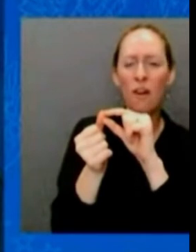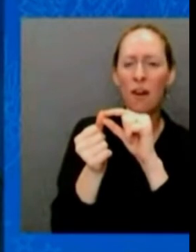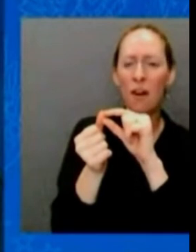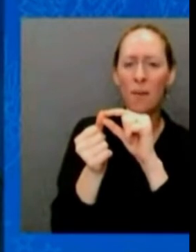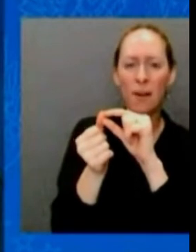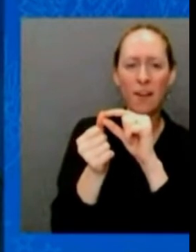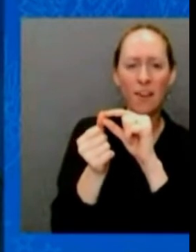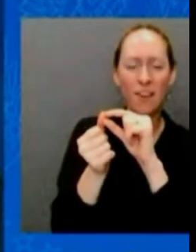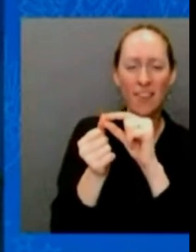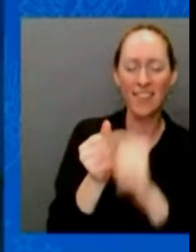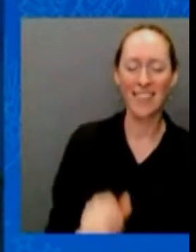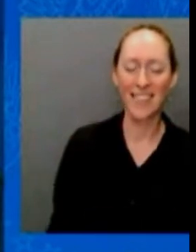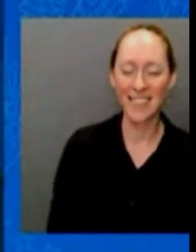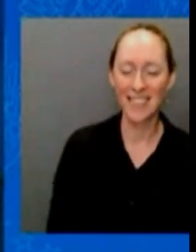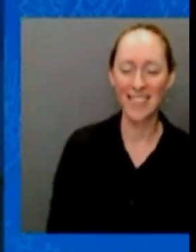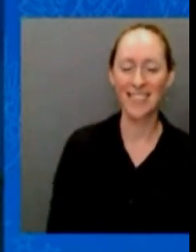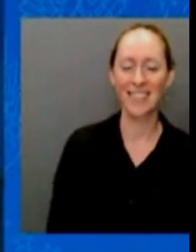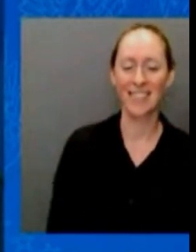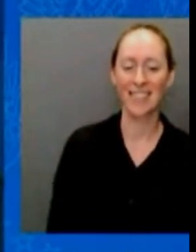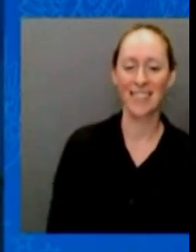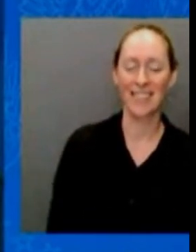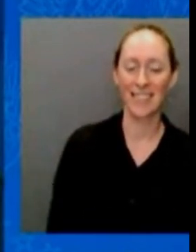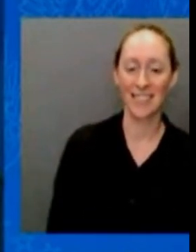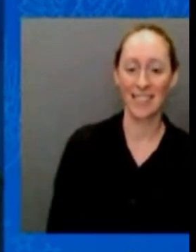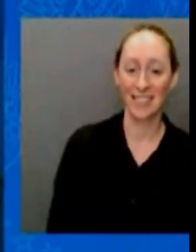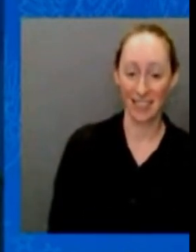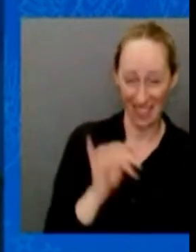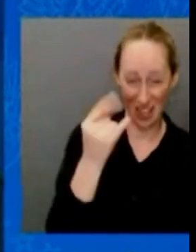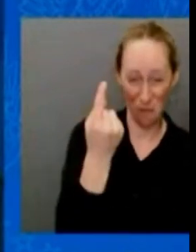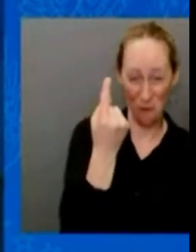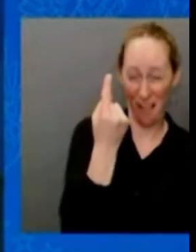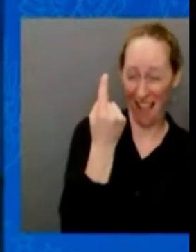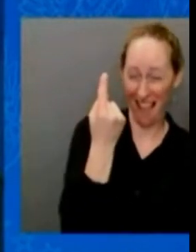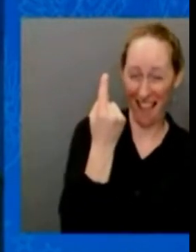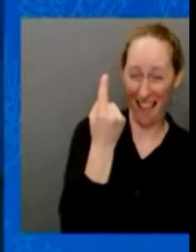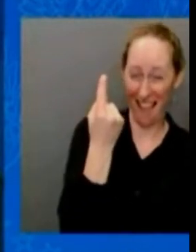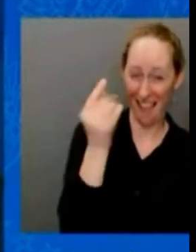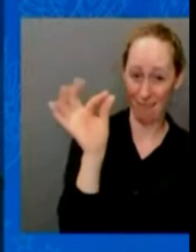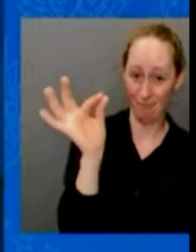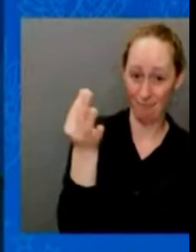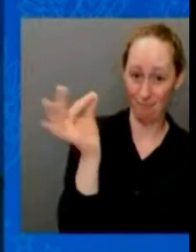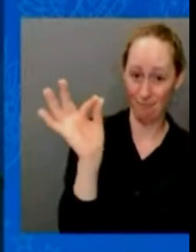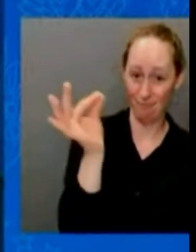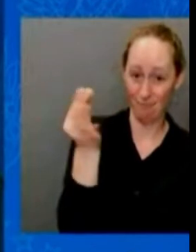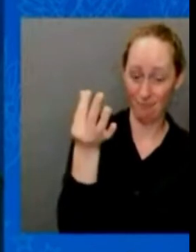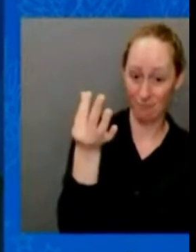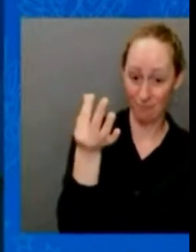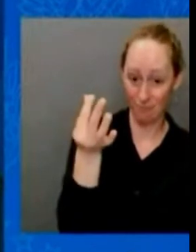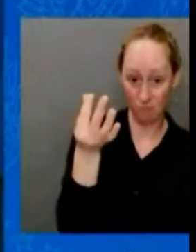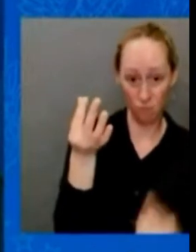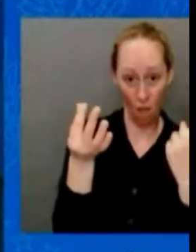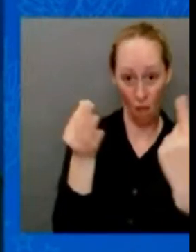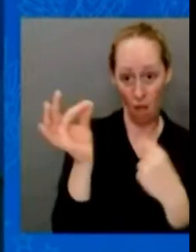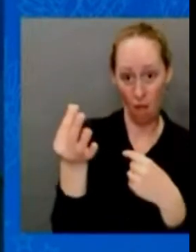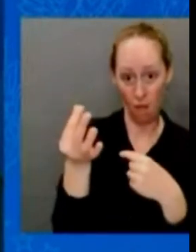one of them will contain billions of bits of information. Isn't that